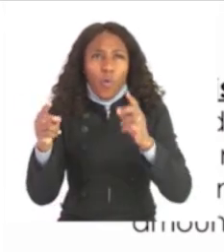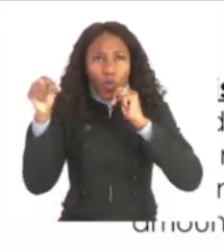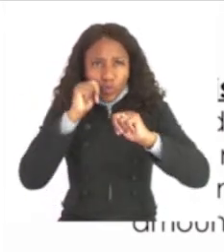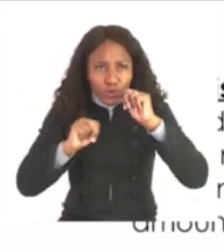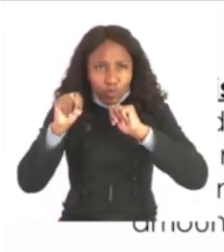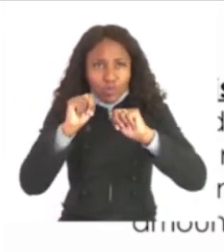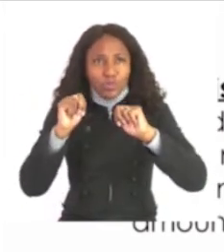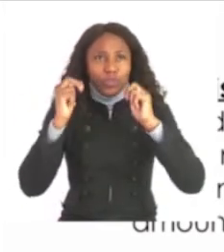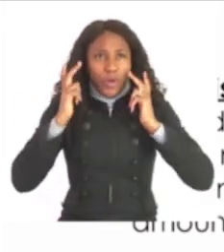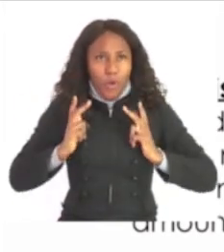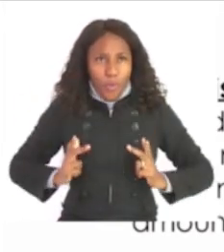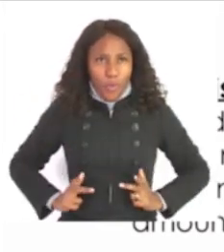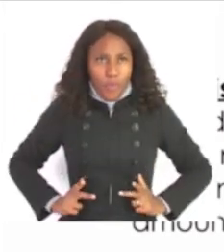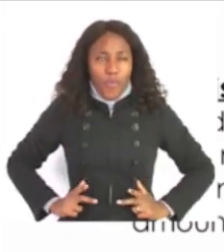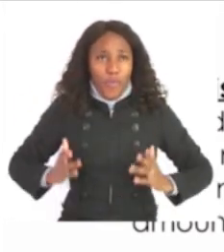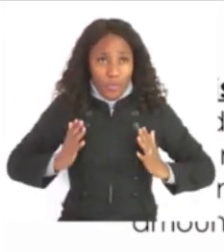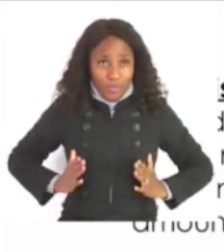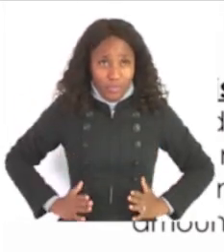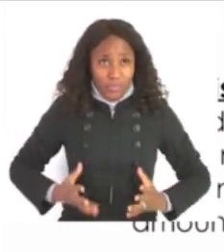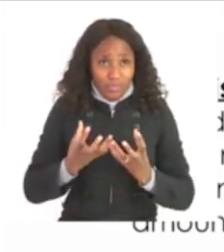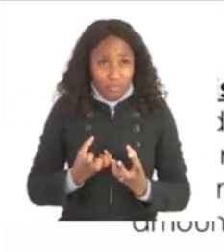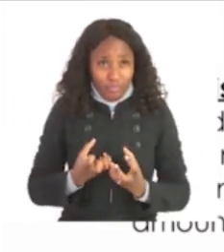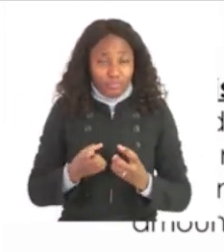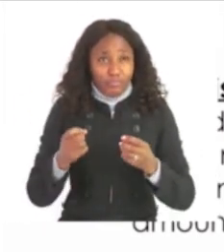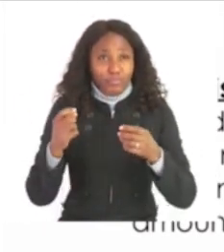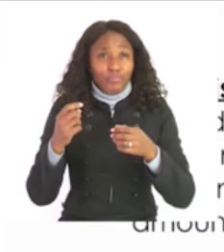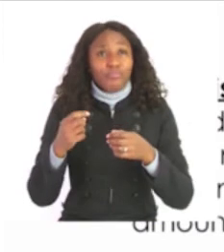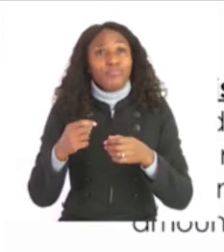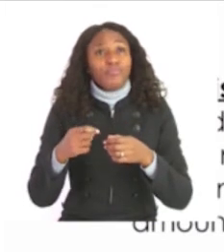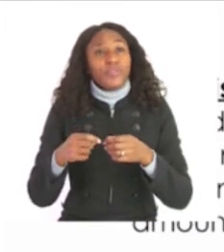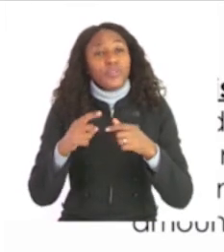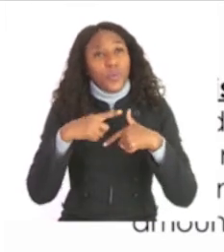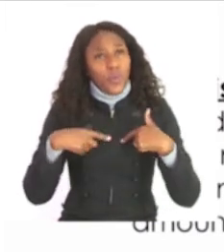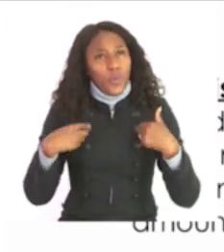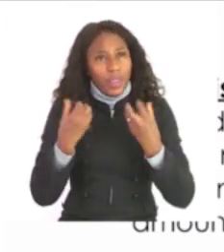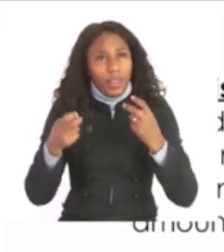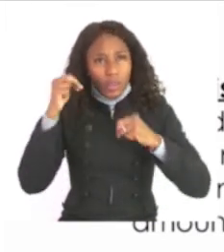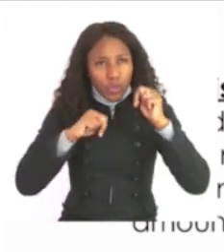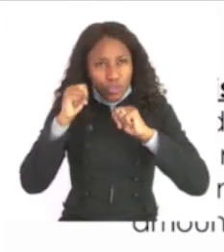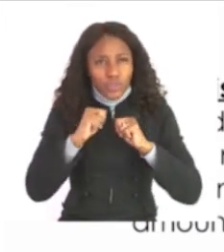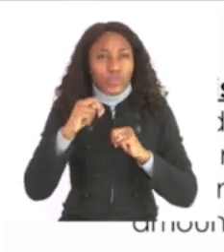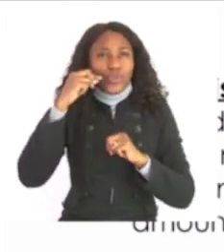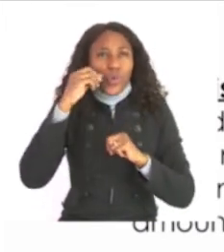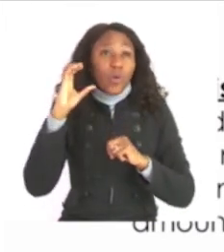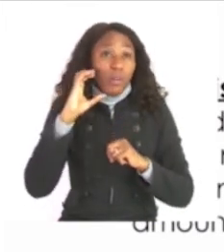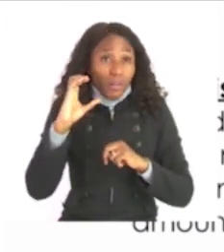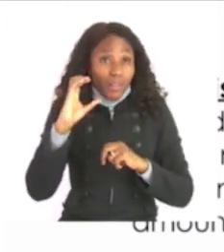nutrients our body needs. What are these nutrients? So the nutrients are